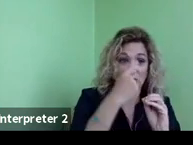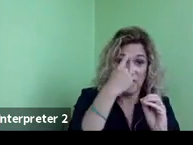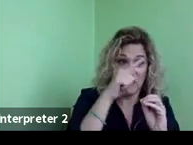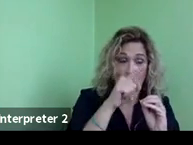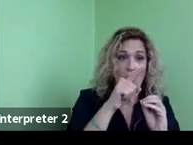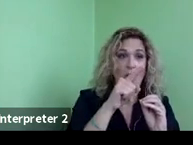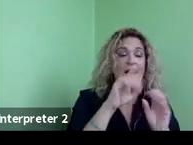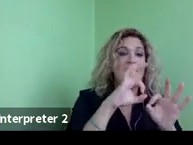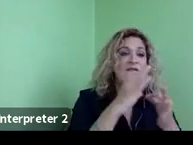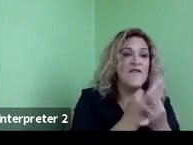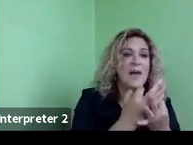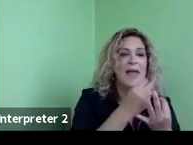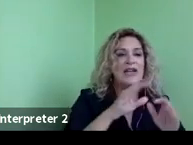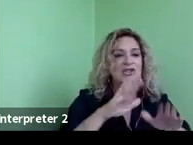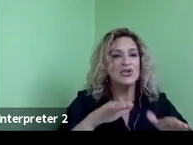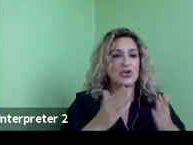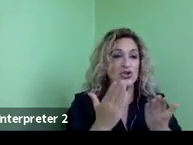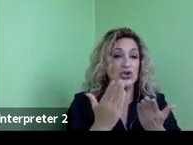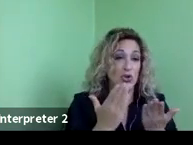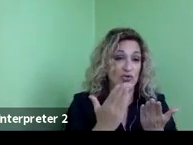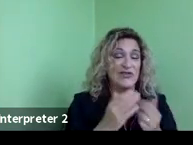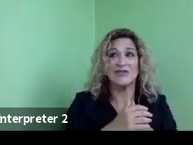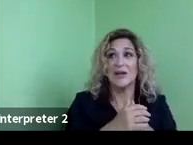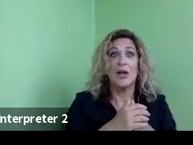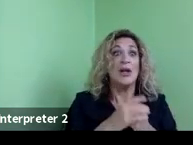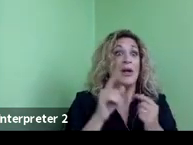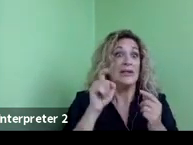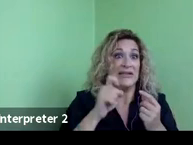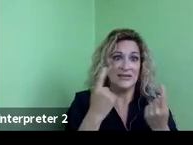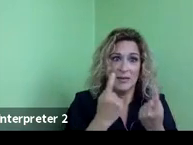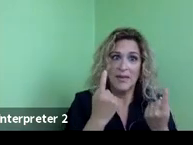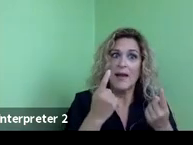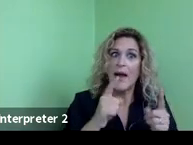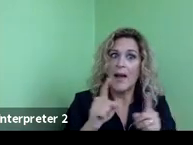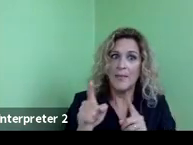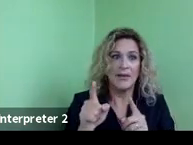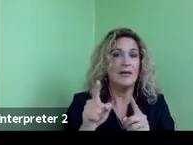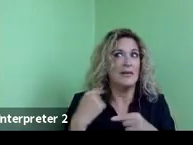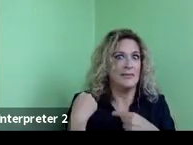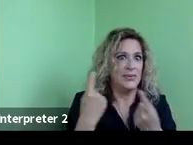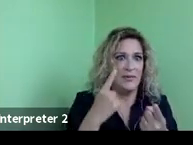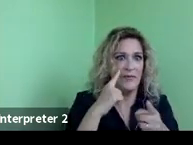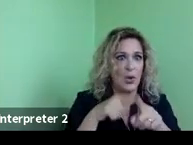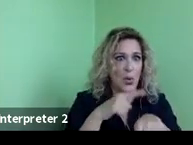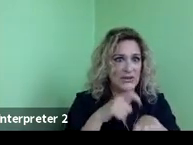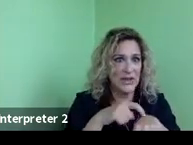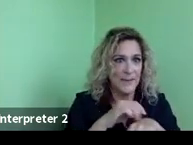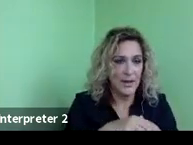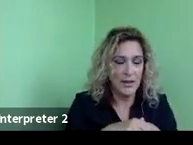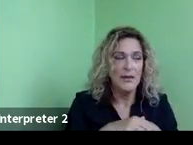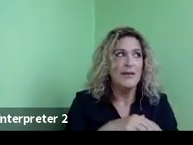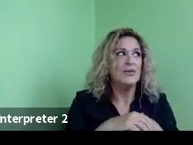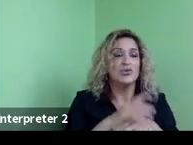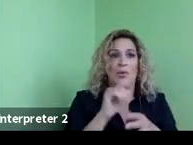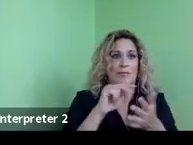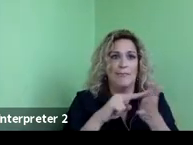that needed to be done and needed to be done for many years. So given that inconsistency, well, that non-compliance,